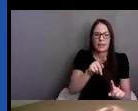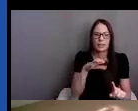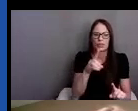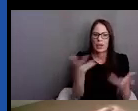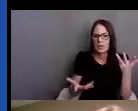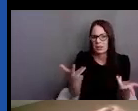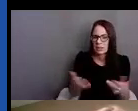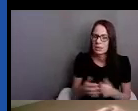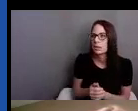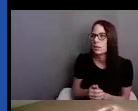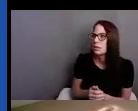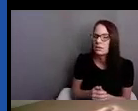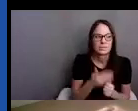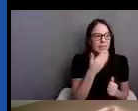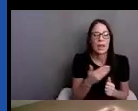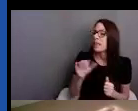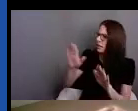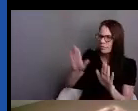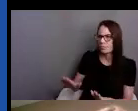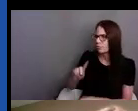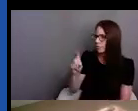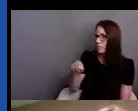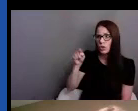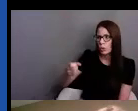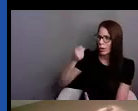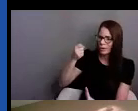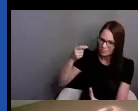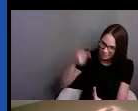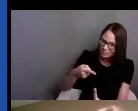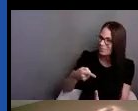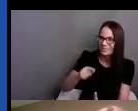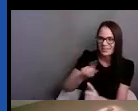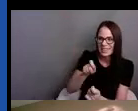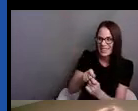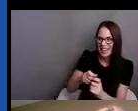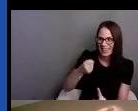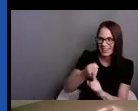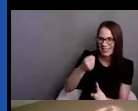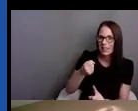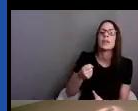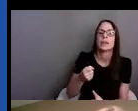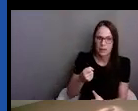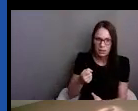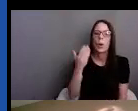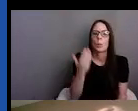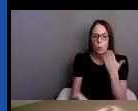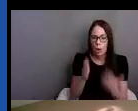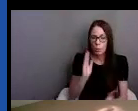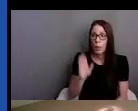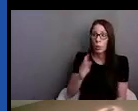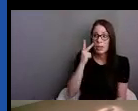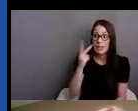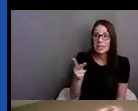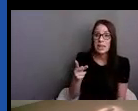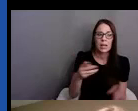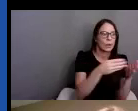Thanks. That's a great question. And I think you're right on that. We probably would be seeing much broader transmission in